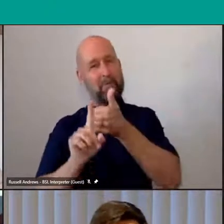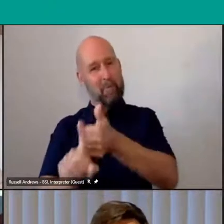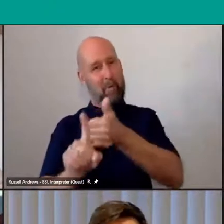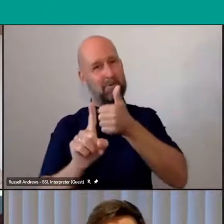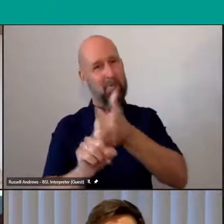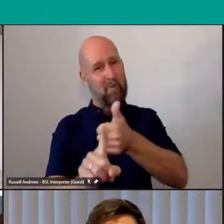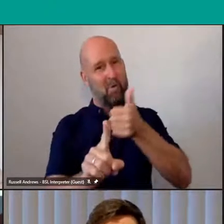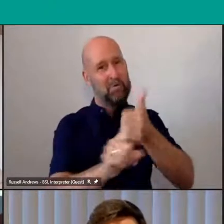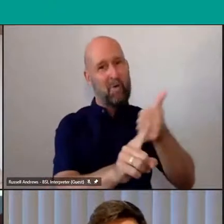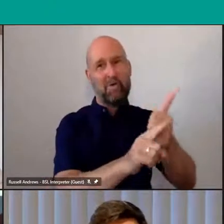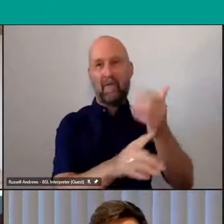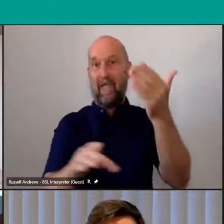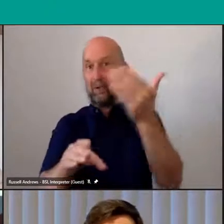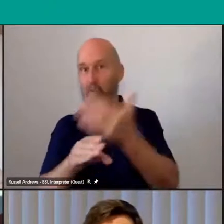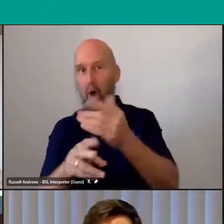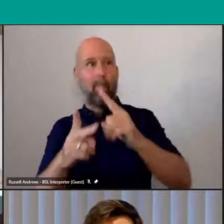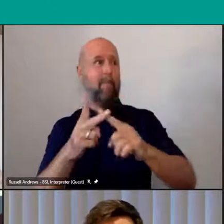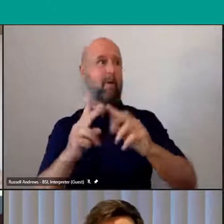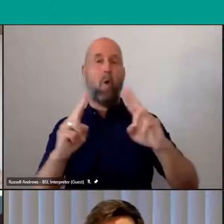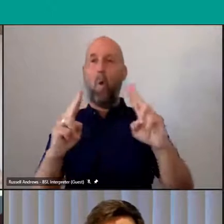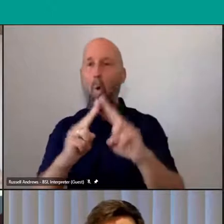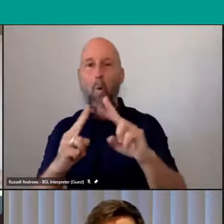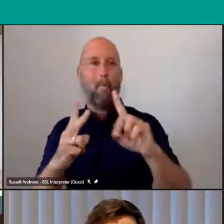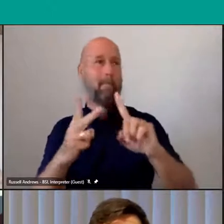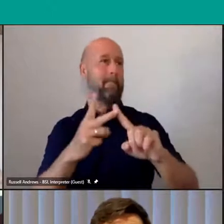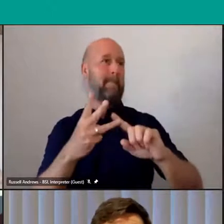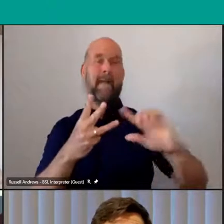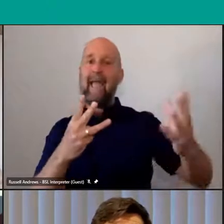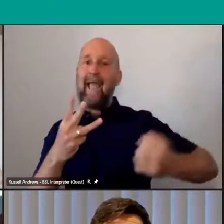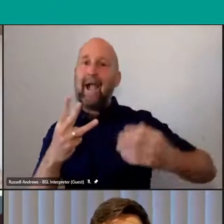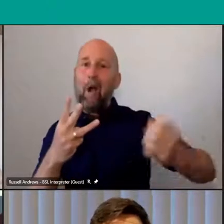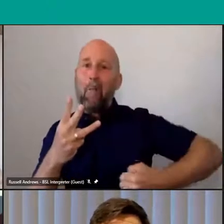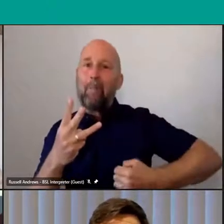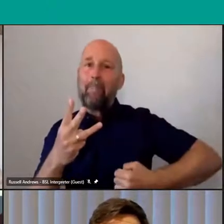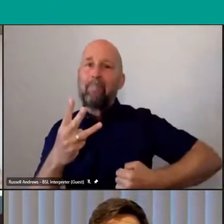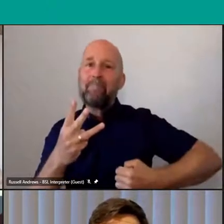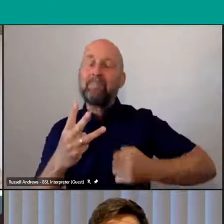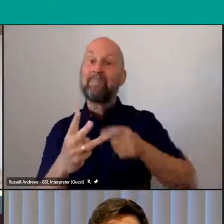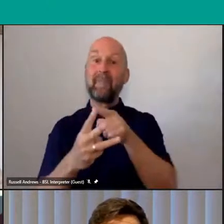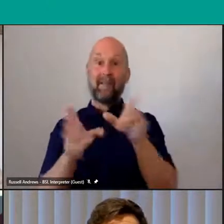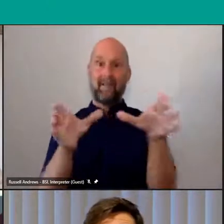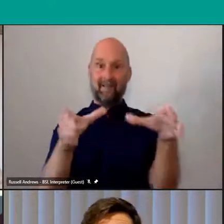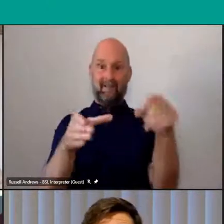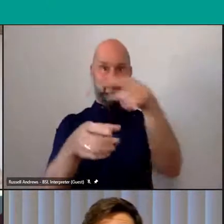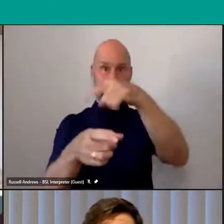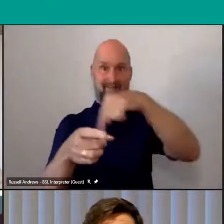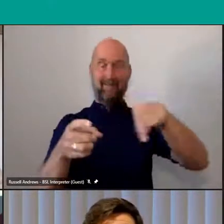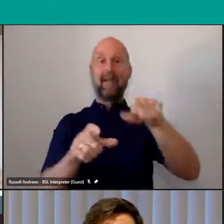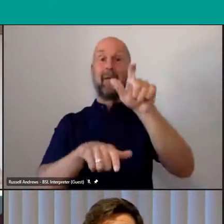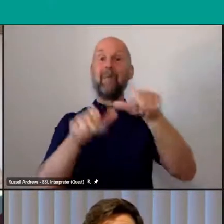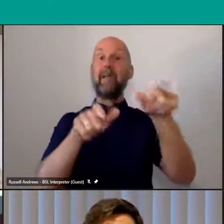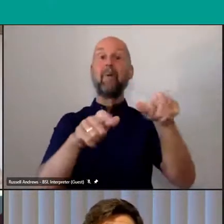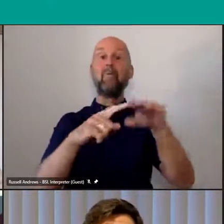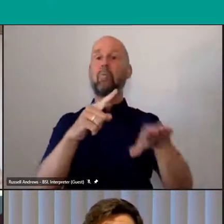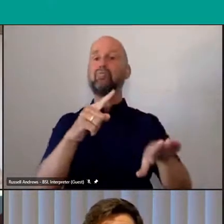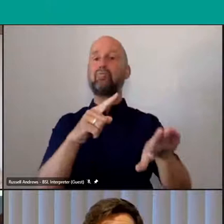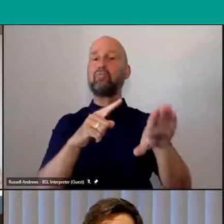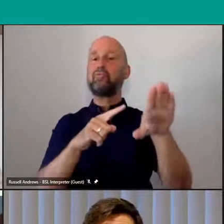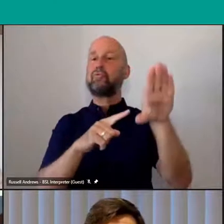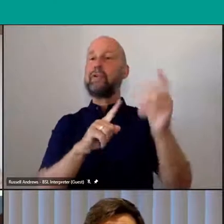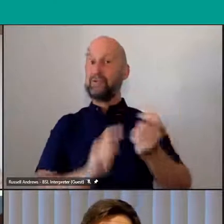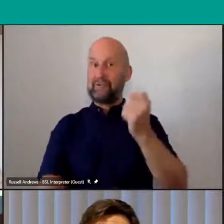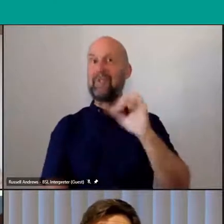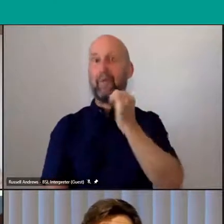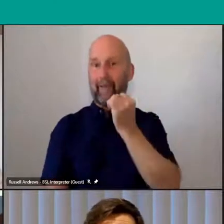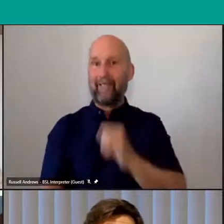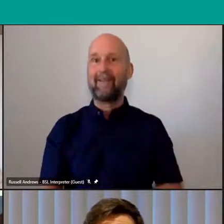job, their home, their income, then you will see people succeed. And